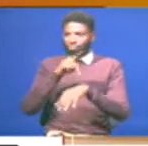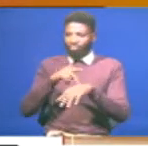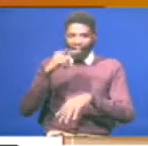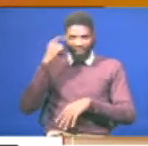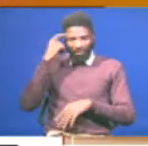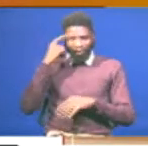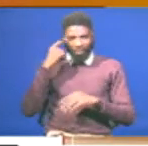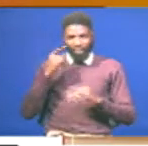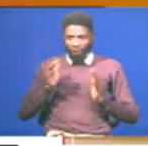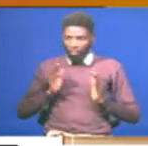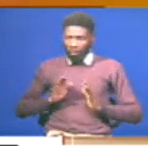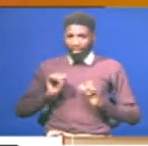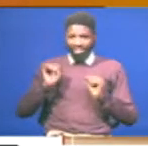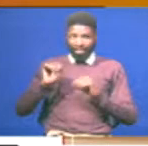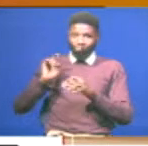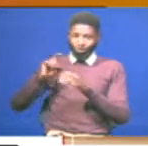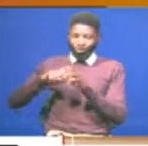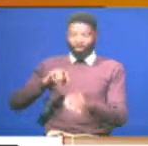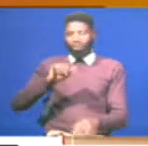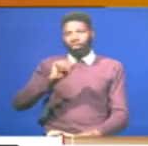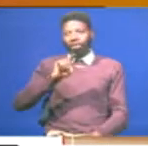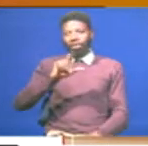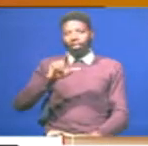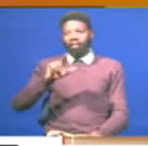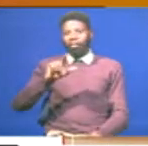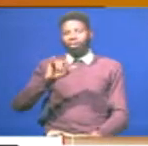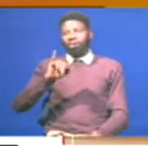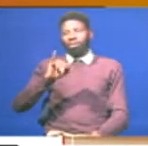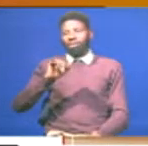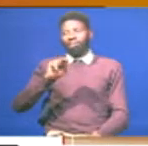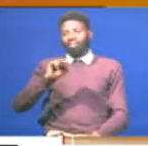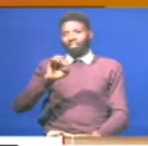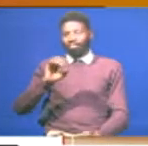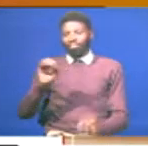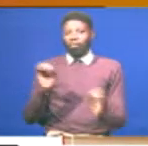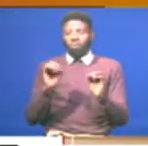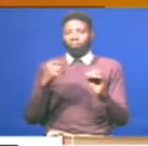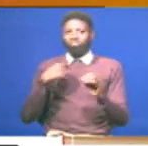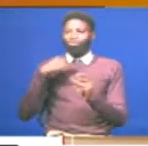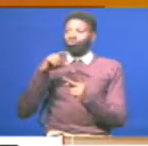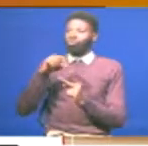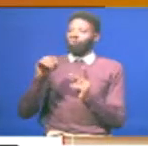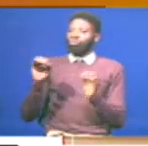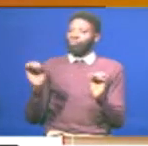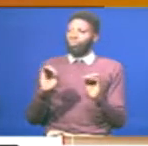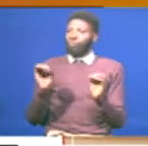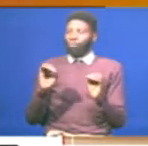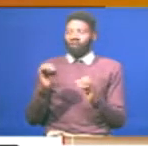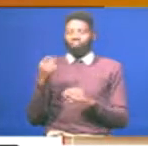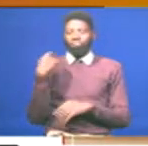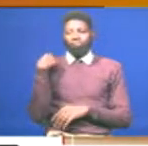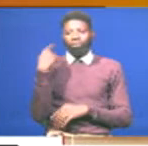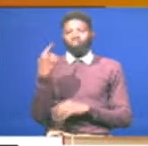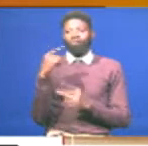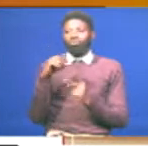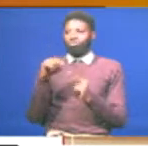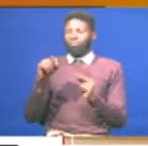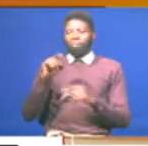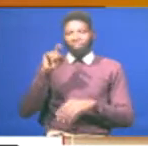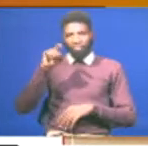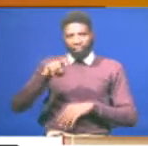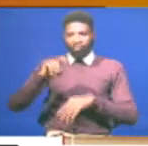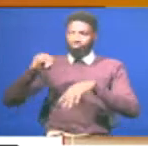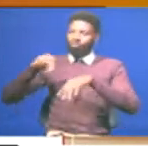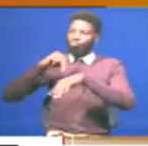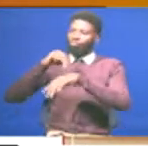to Alliance. So Alliance wasn't among my choices. My number one choice, because you had to take a national school,